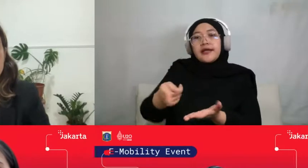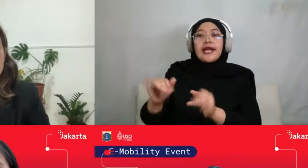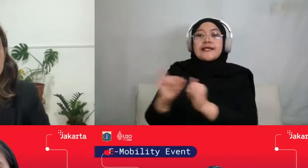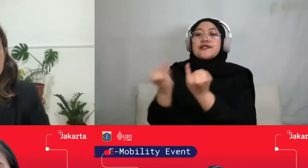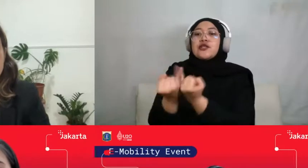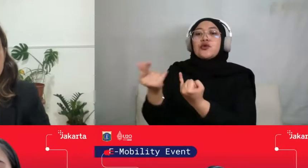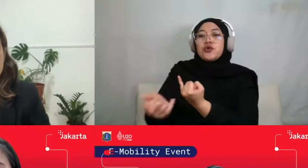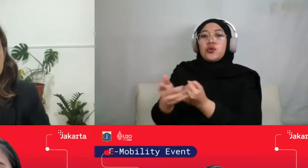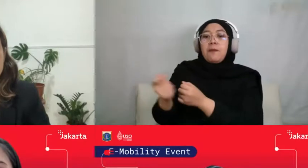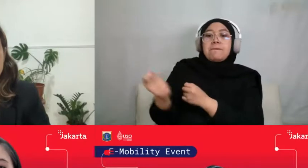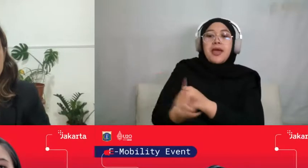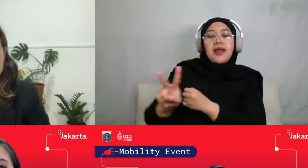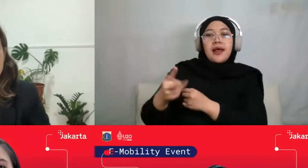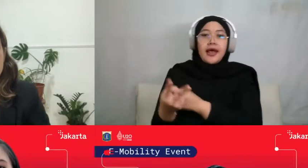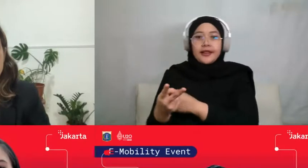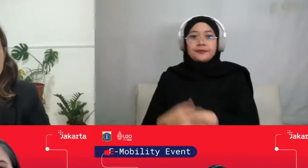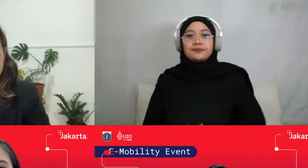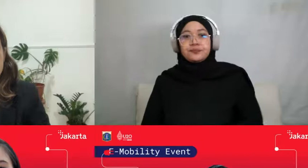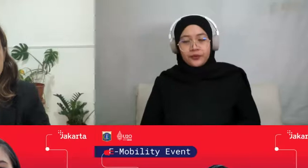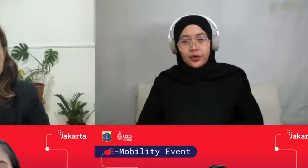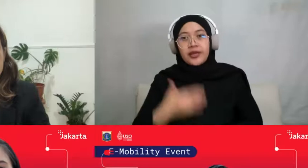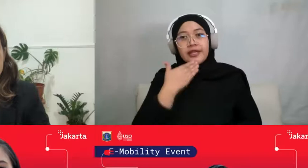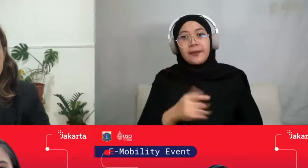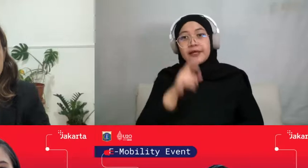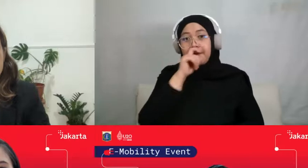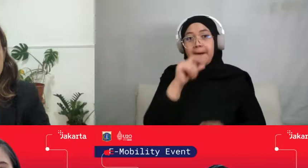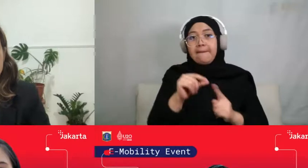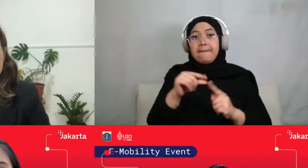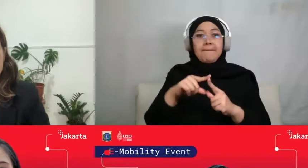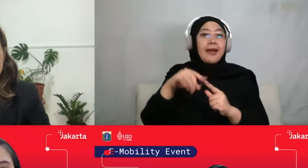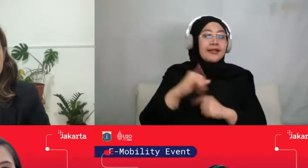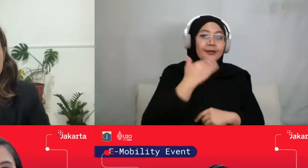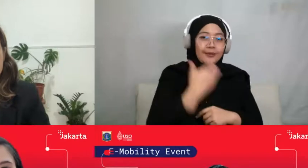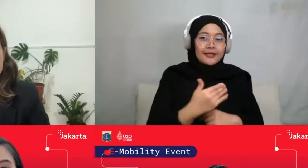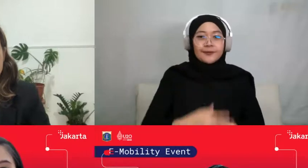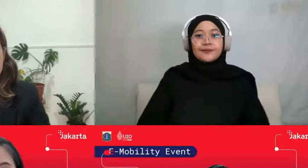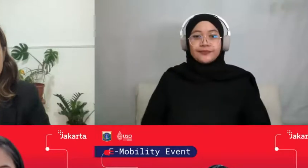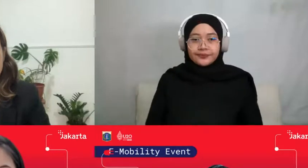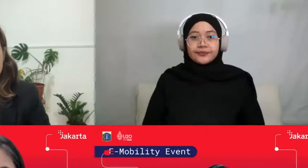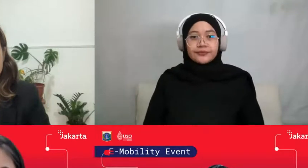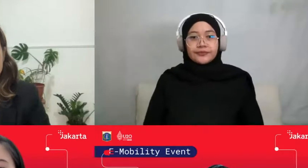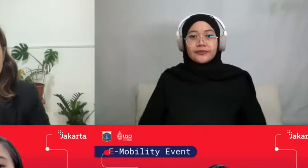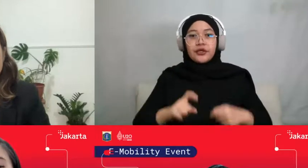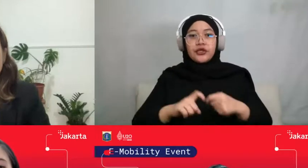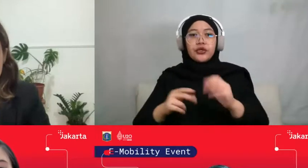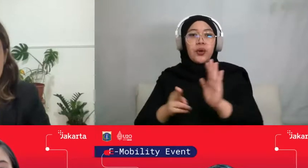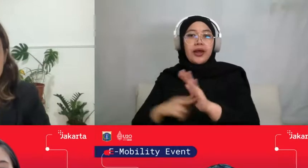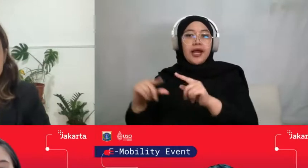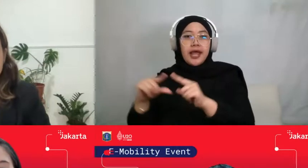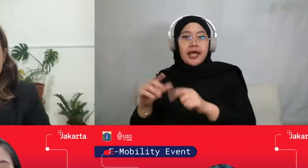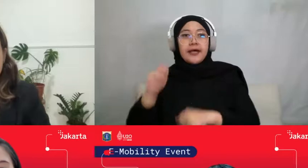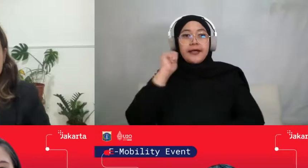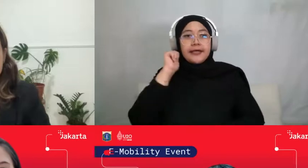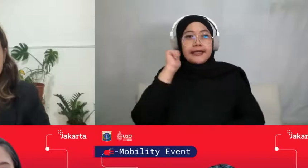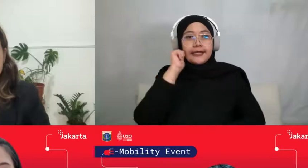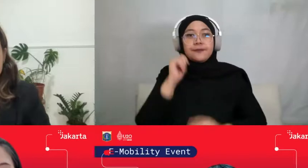you, Mr. Pathy. And now we will continue the question and answer session to Ms. Macedo again. Ms. Macedo,